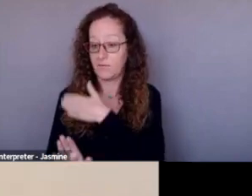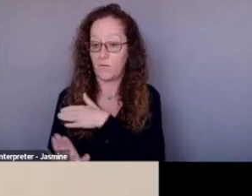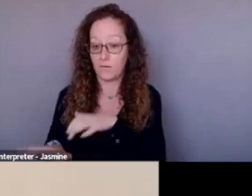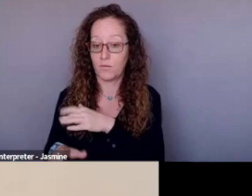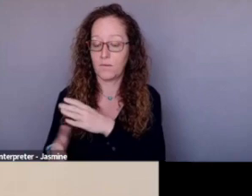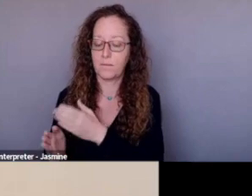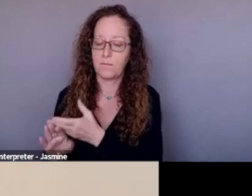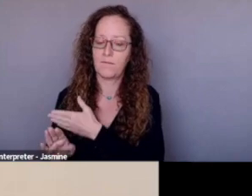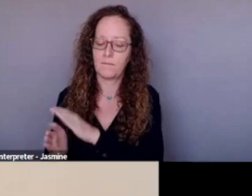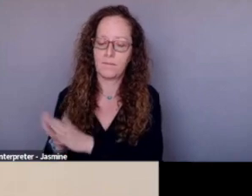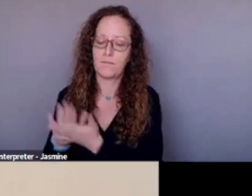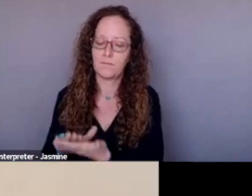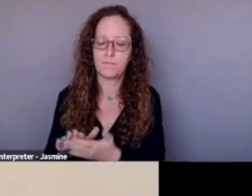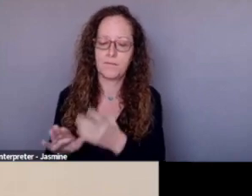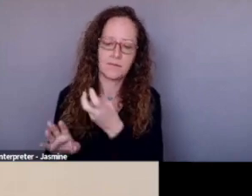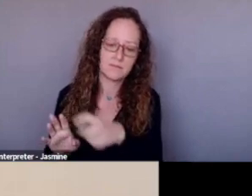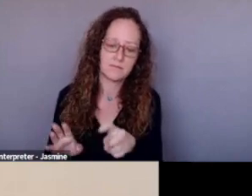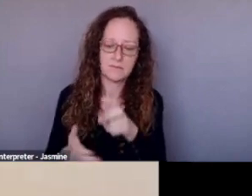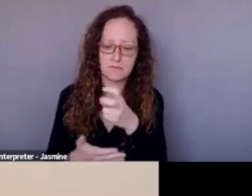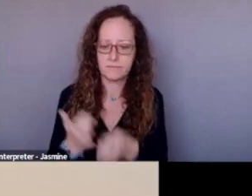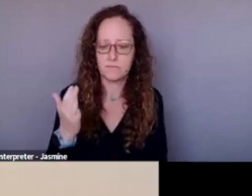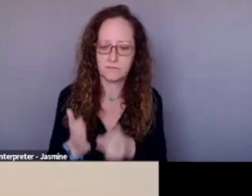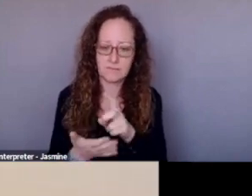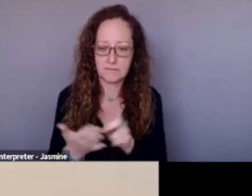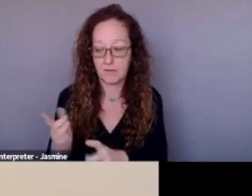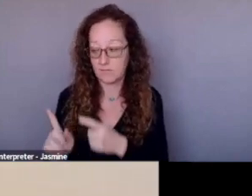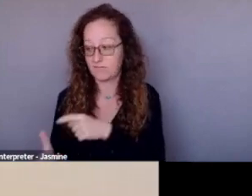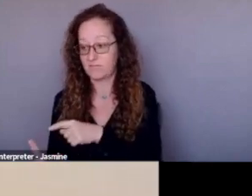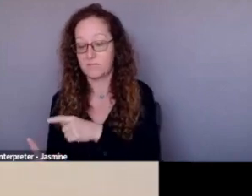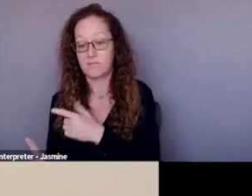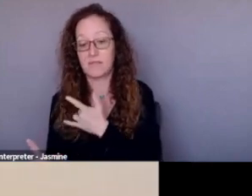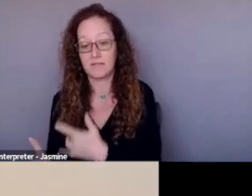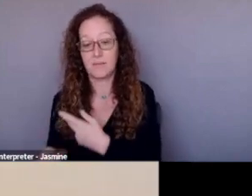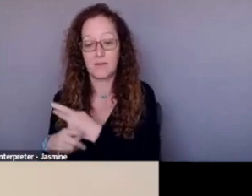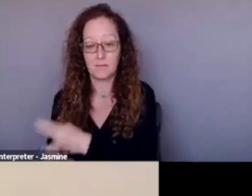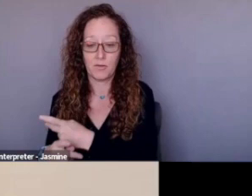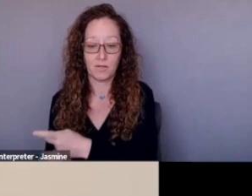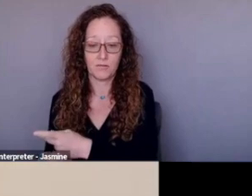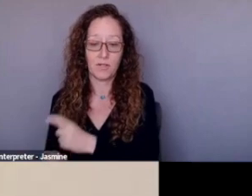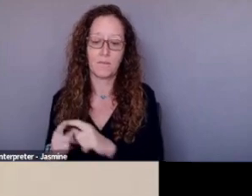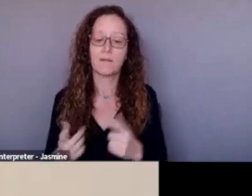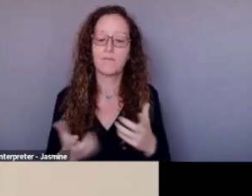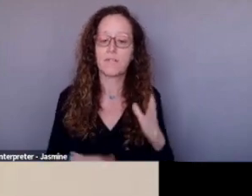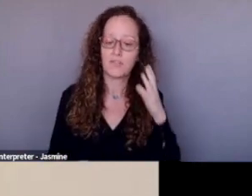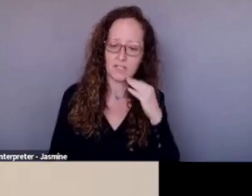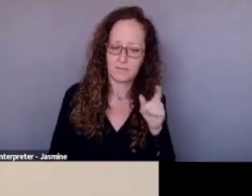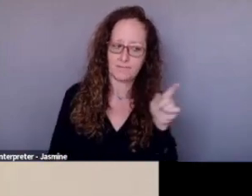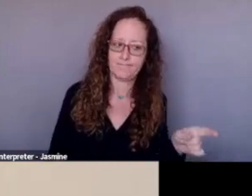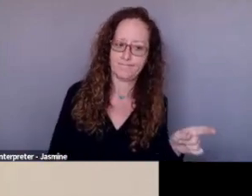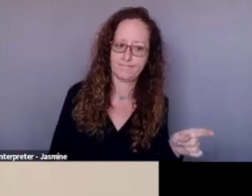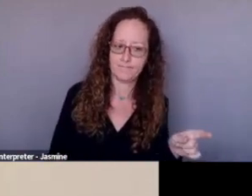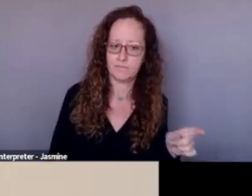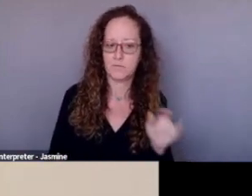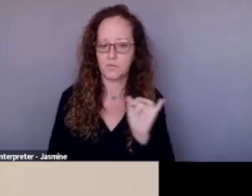design, I usually did production dramaturgy, but I do have experience in both